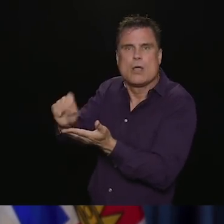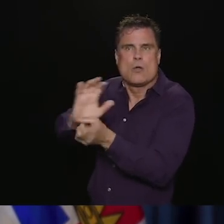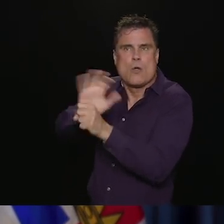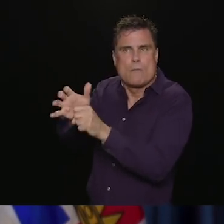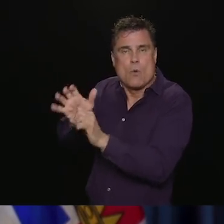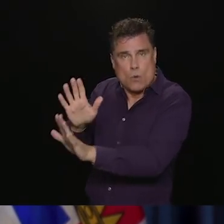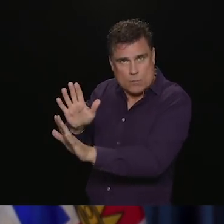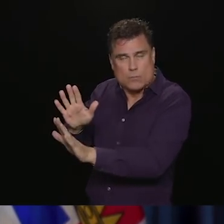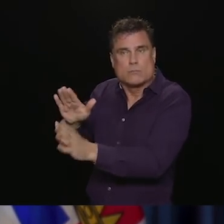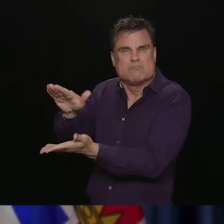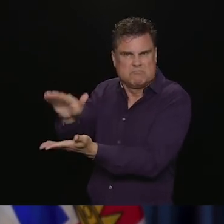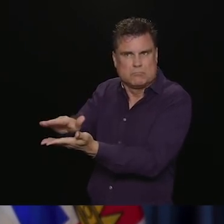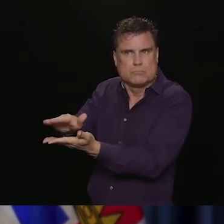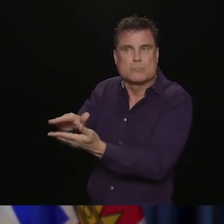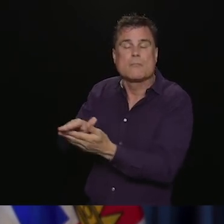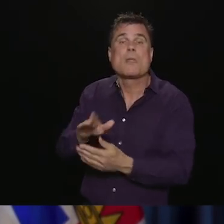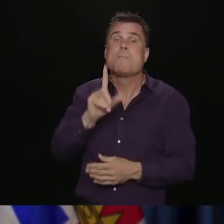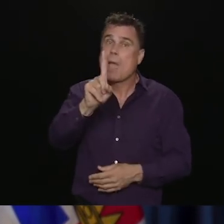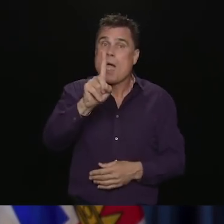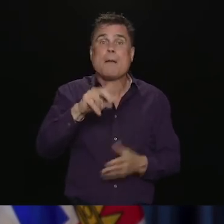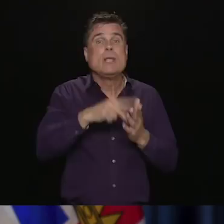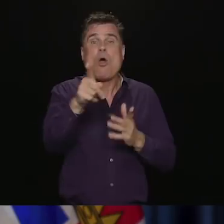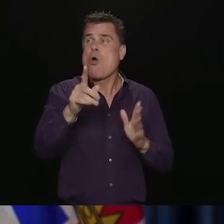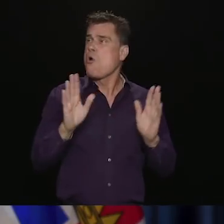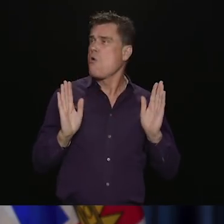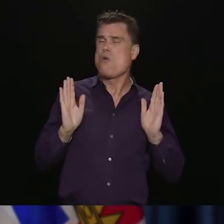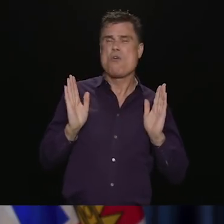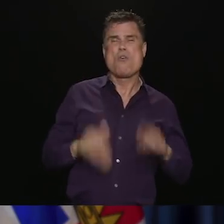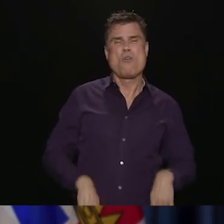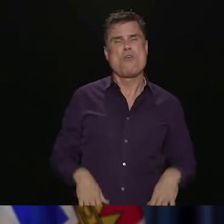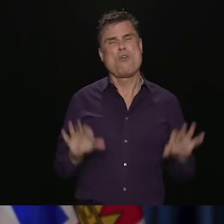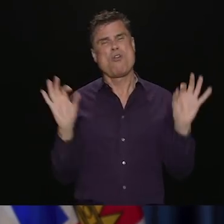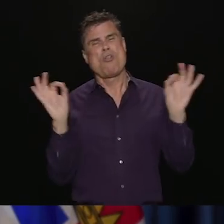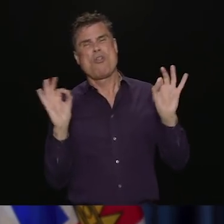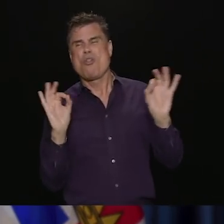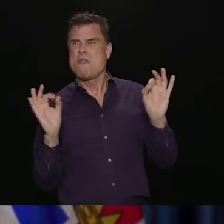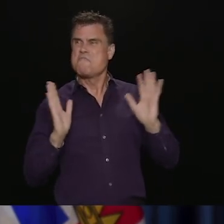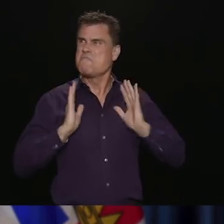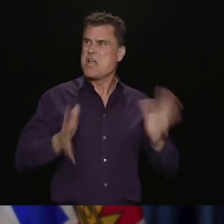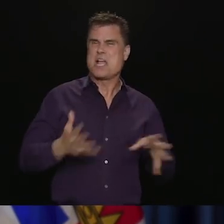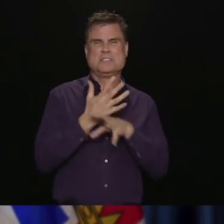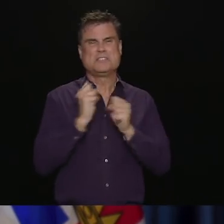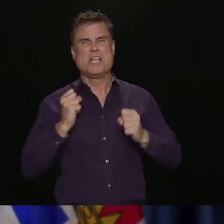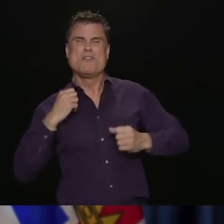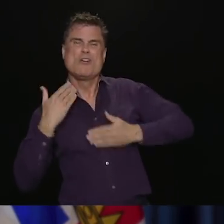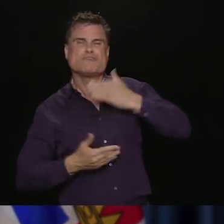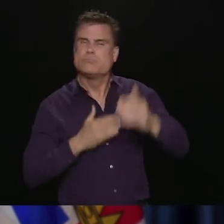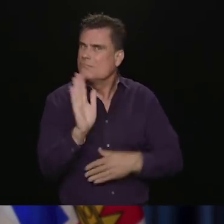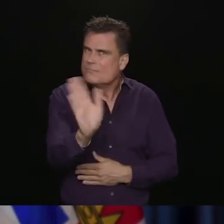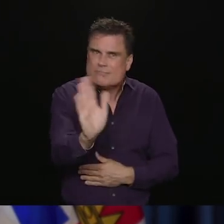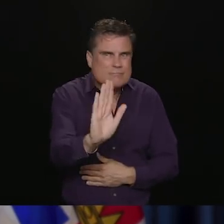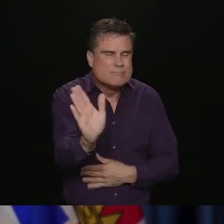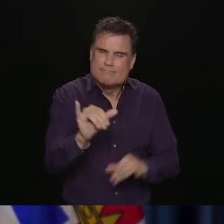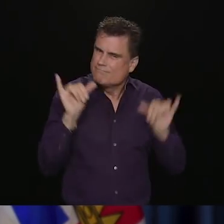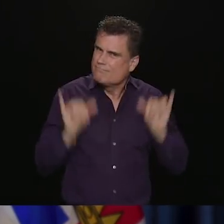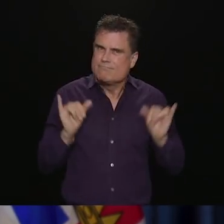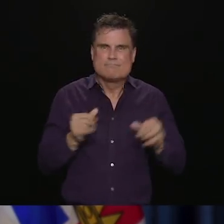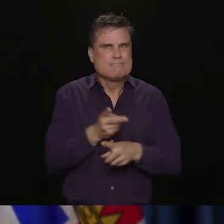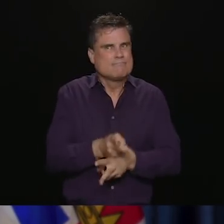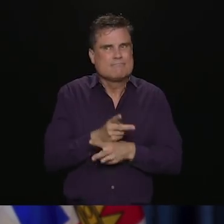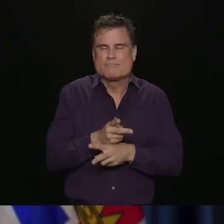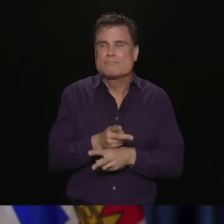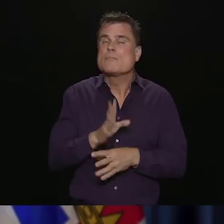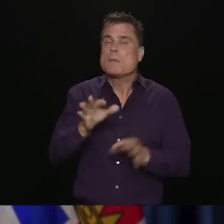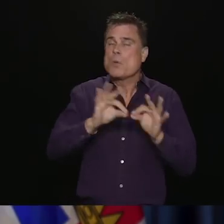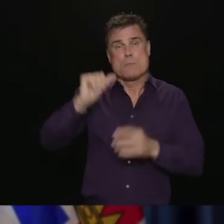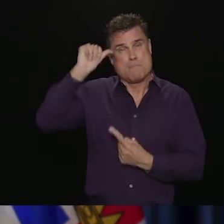has been uniquely ours. We're building our future, and we are achieving it, because we have not forgotten where we were or are in our